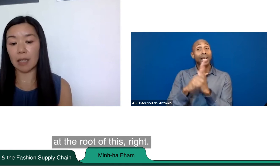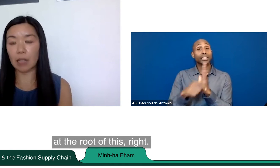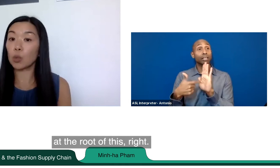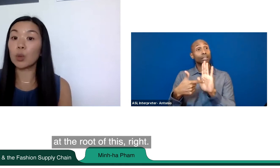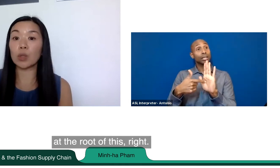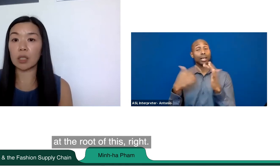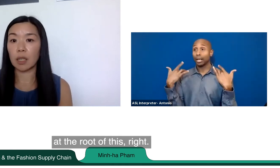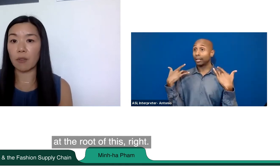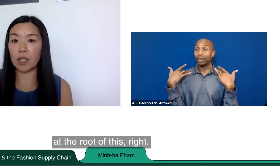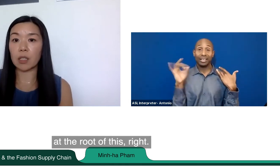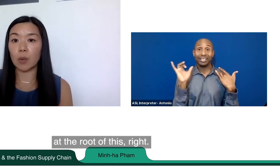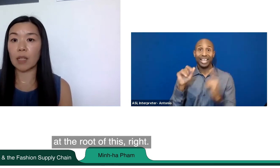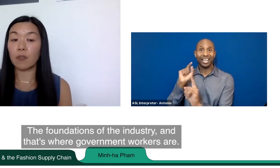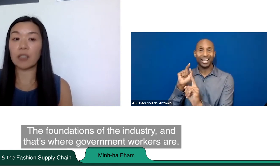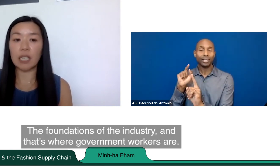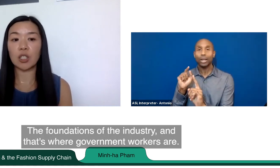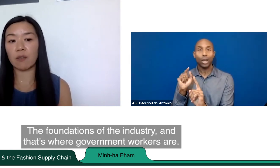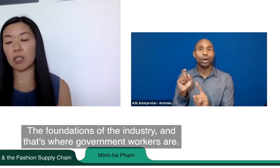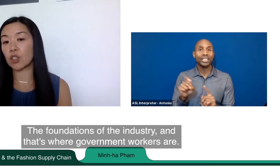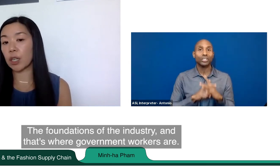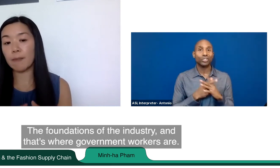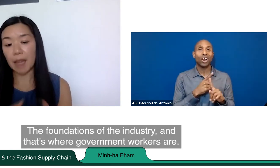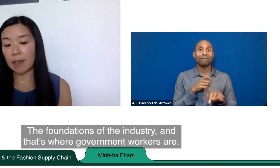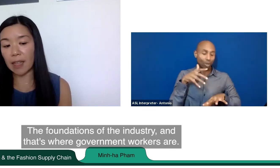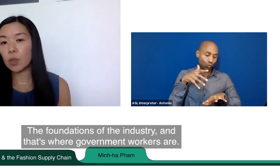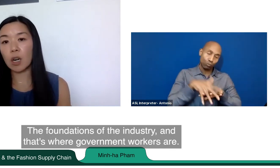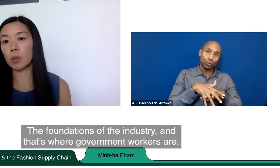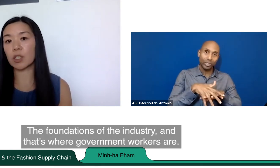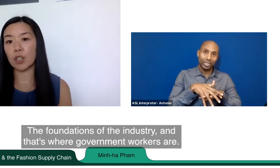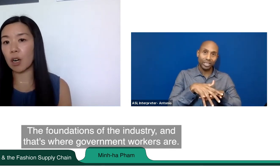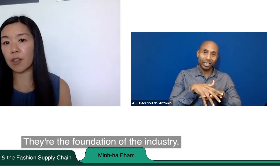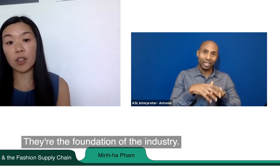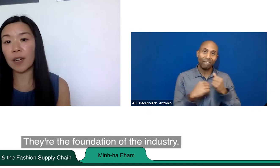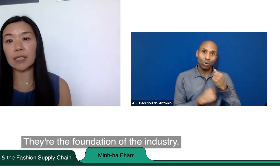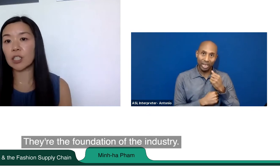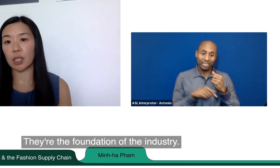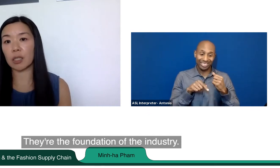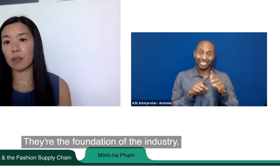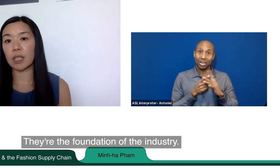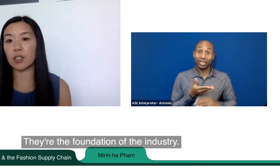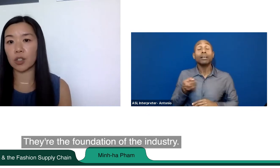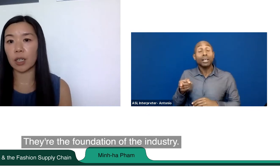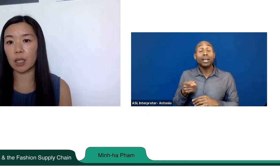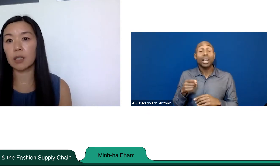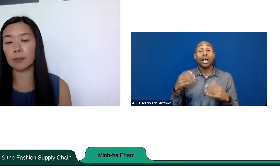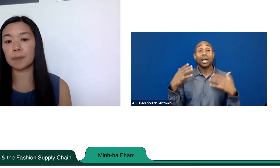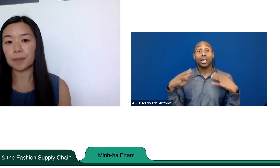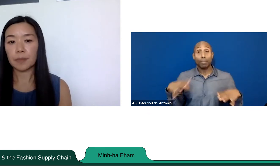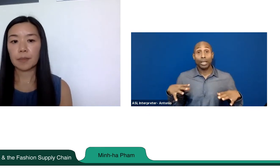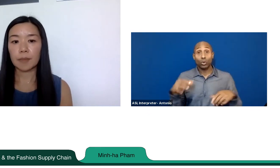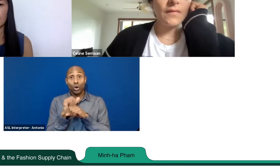at the root of this, right? The foundations of the industry. And that's where garment workers are. They're the foundation of the industry.